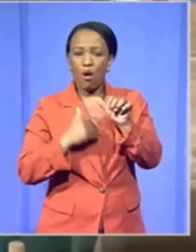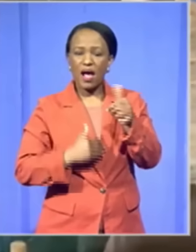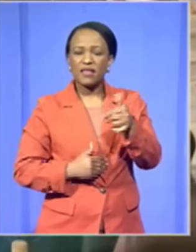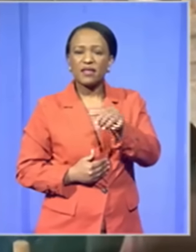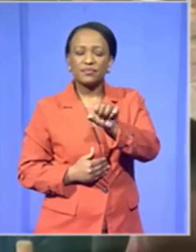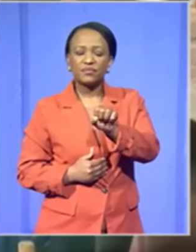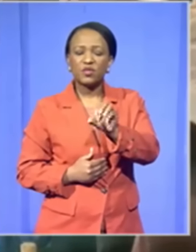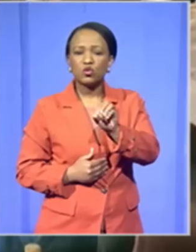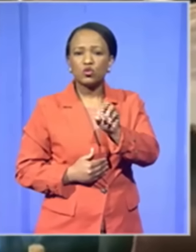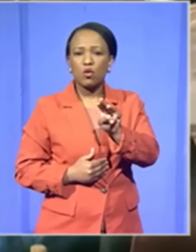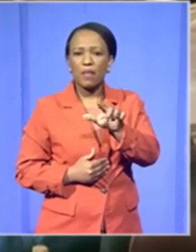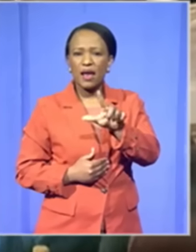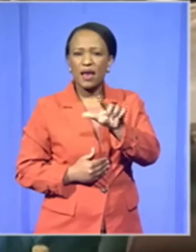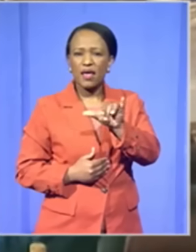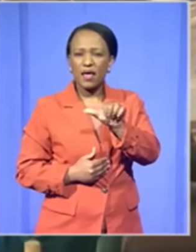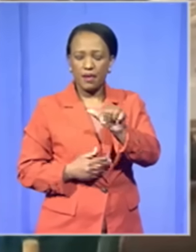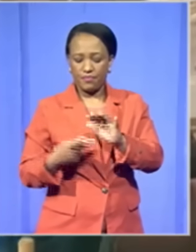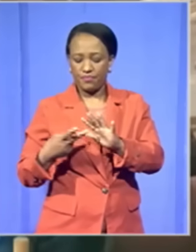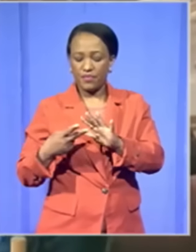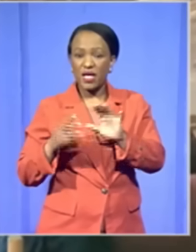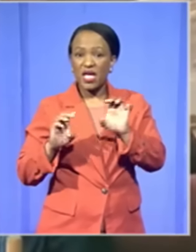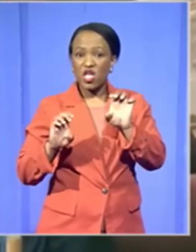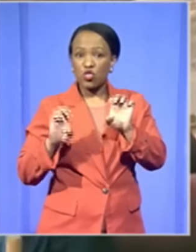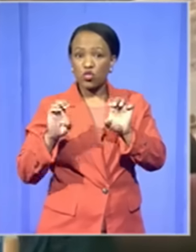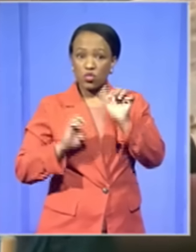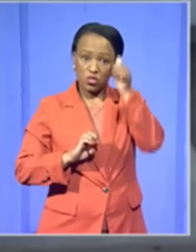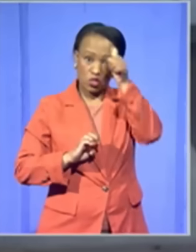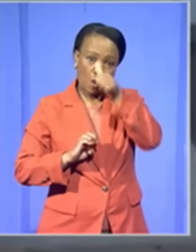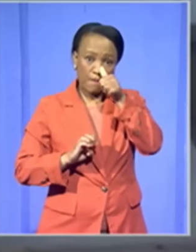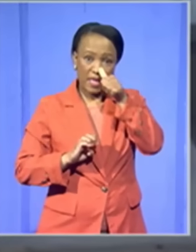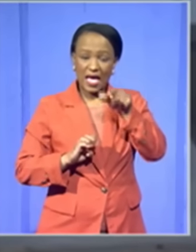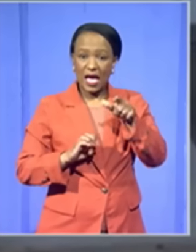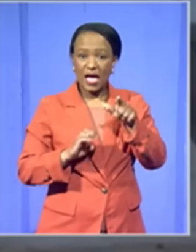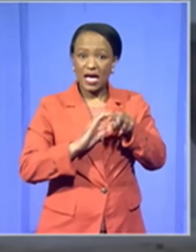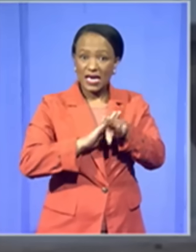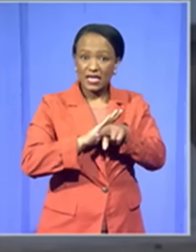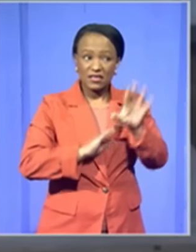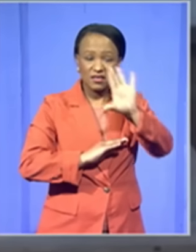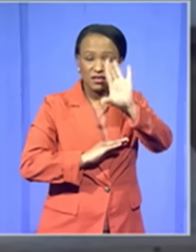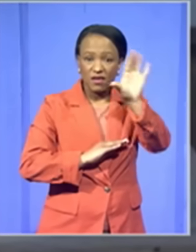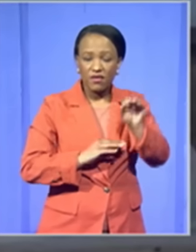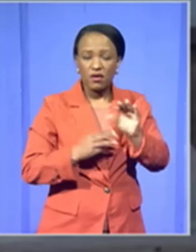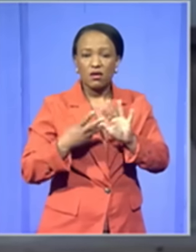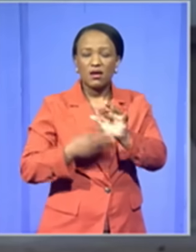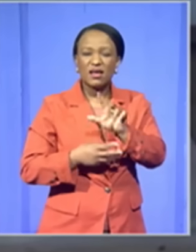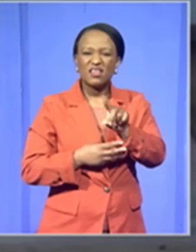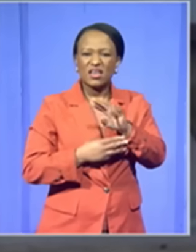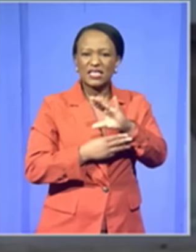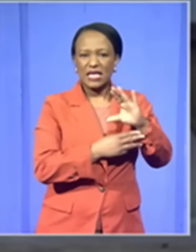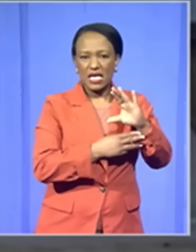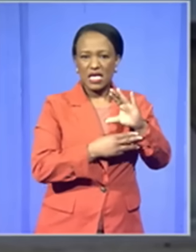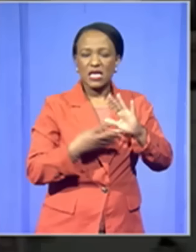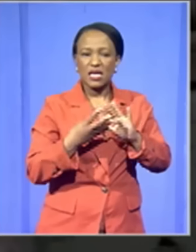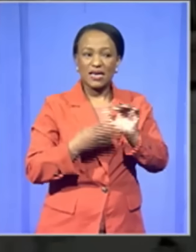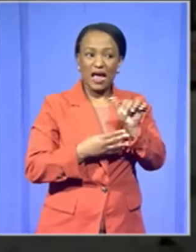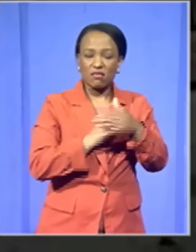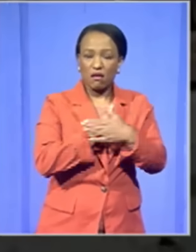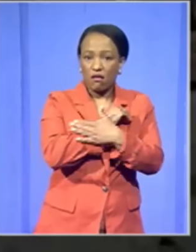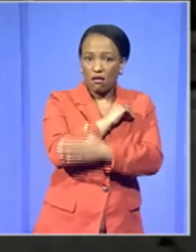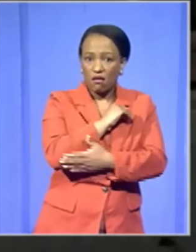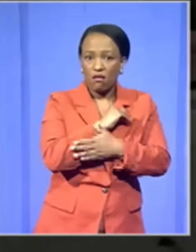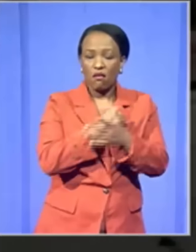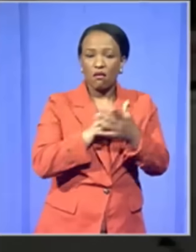Somalia, Ethiopia, we see as well in the Great Lakes region of Africa around the DRC, and we see the Sahel countries